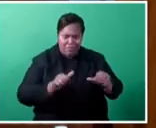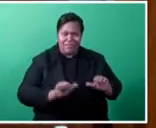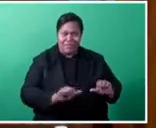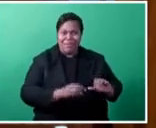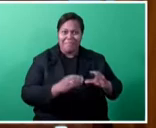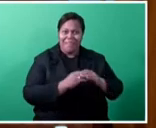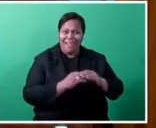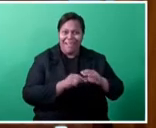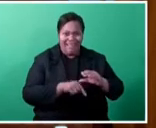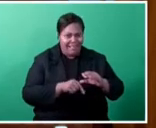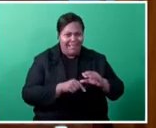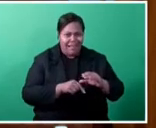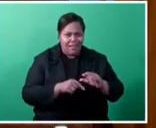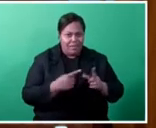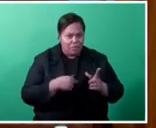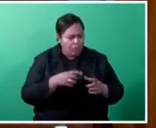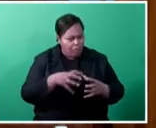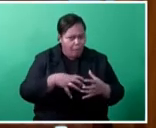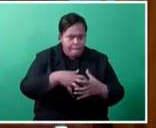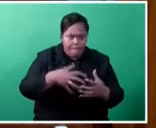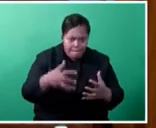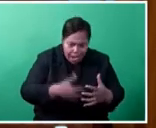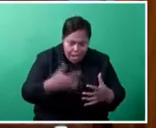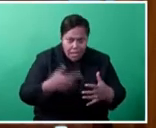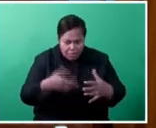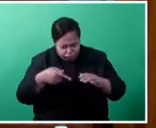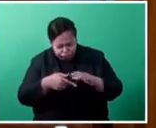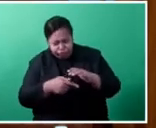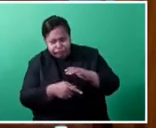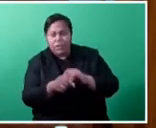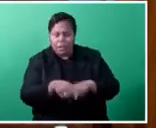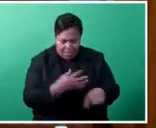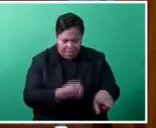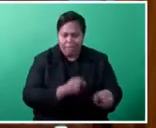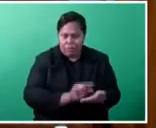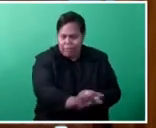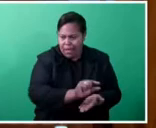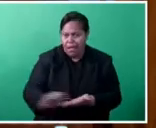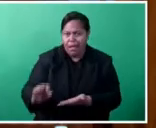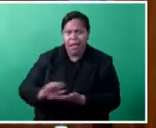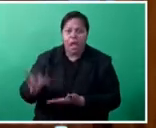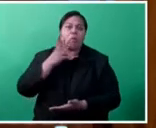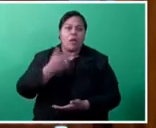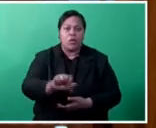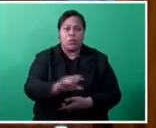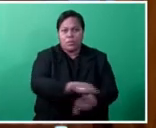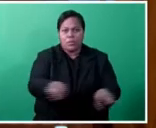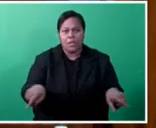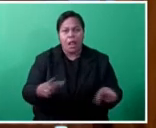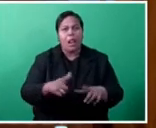determined as a prospect site for mining will receive similar fair share royalty payouts. This is the best method in encouraging that the landowning